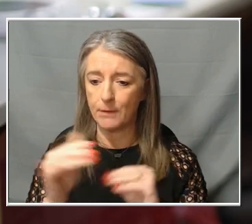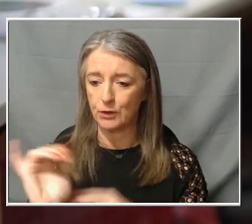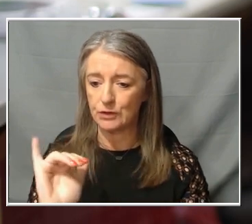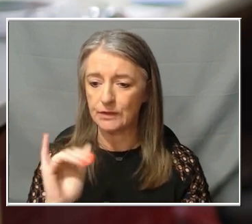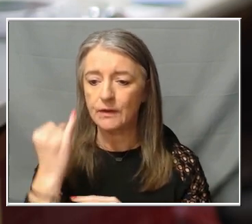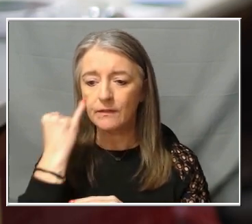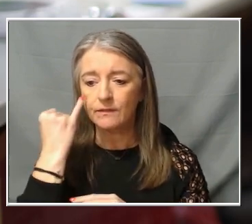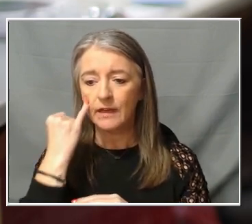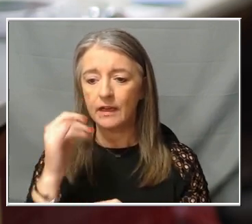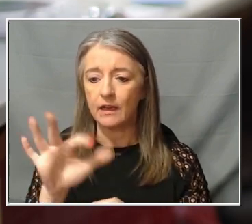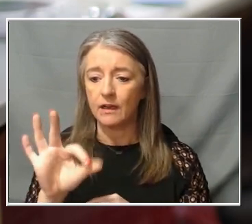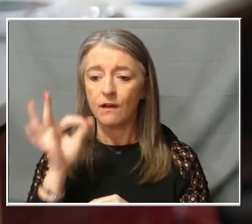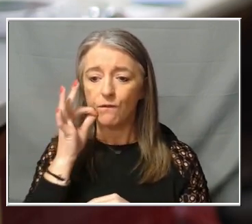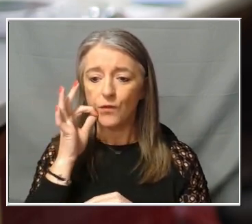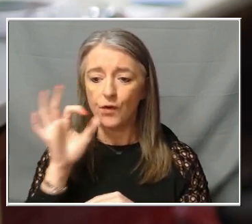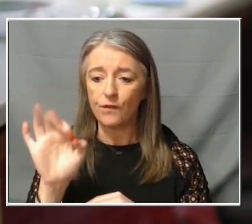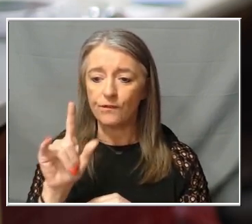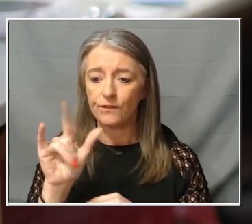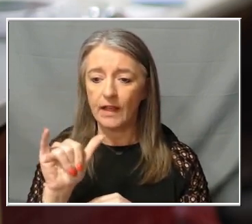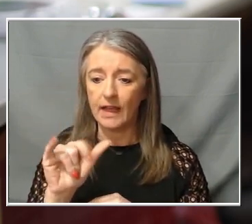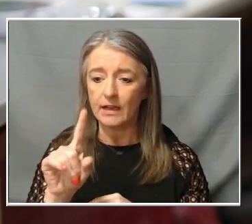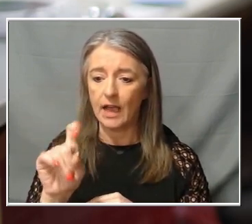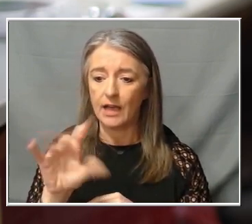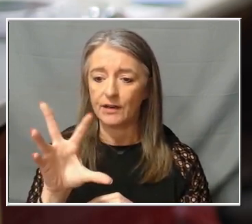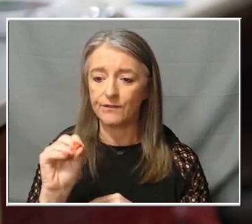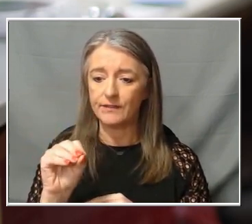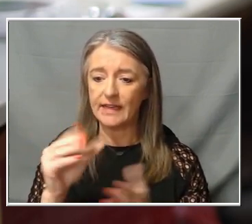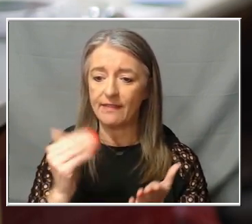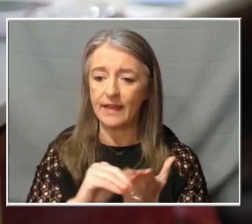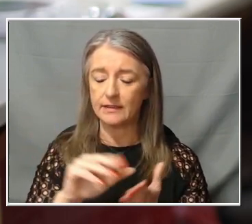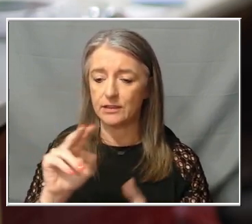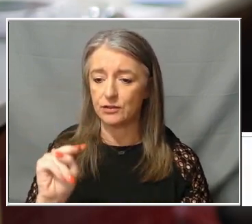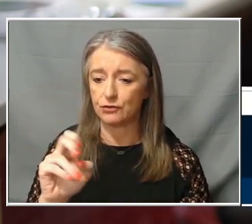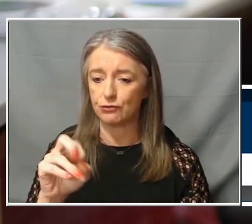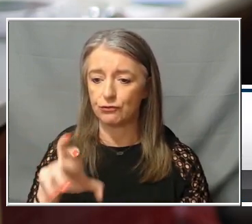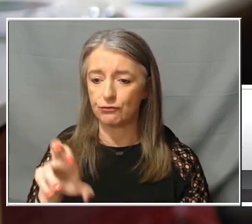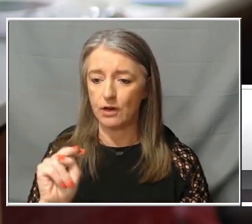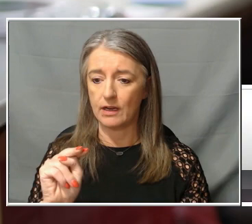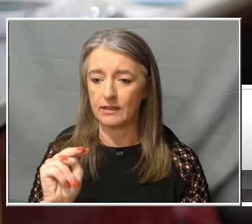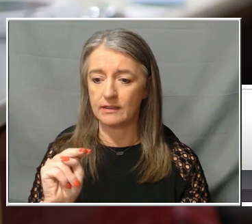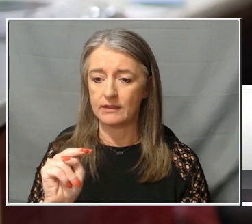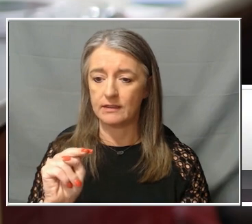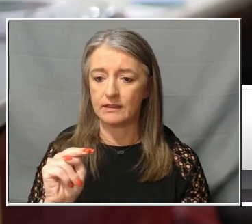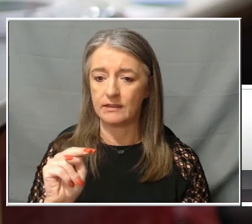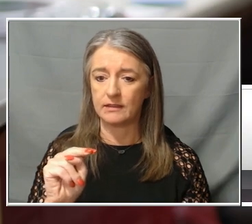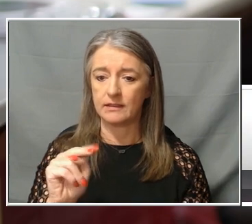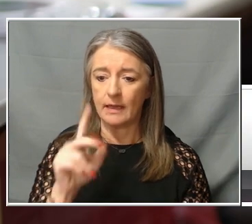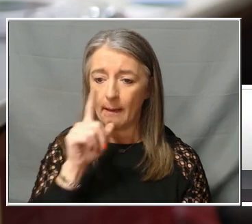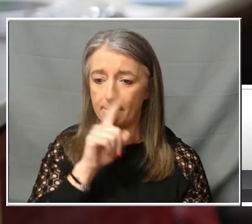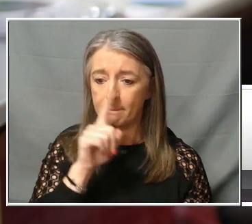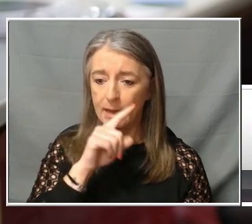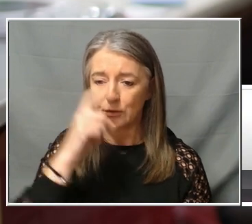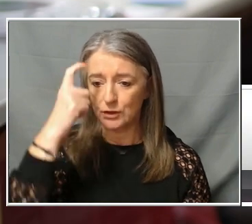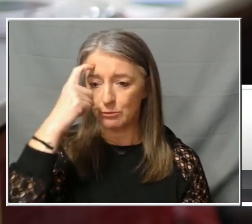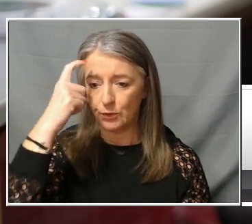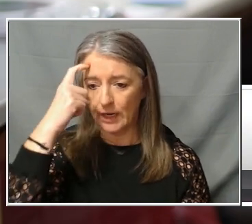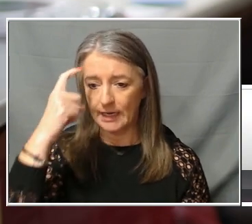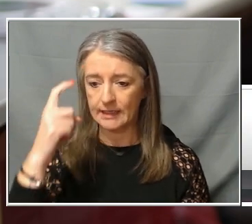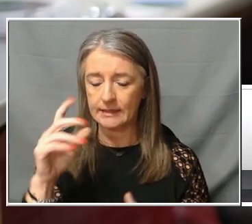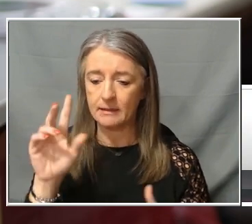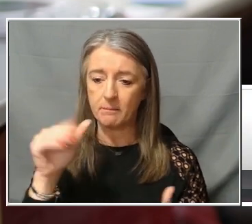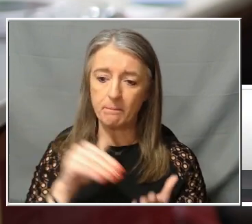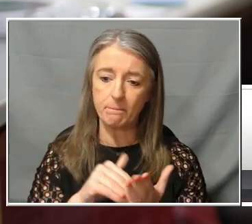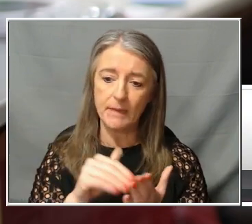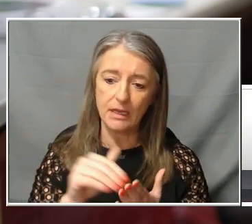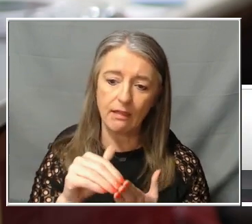fruit fly brain has roughly 150,000 neurons. And in a mouse brain, there are millions of